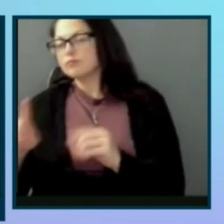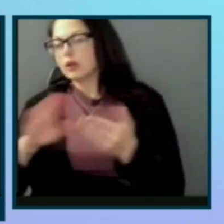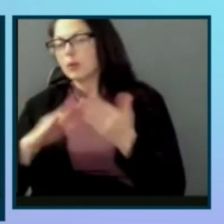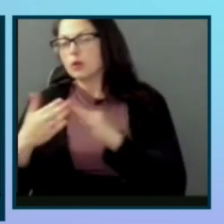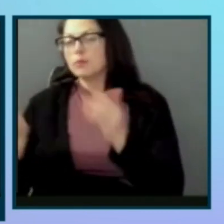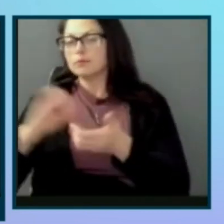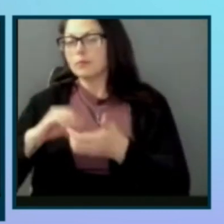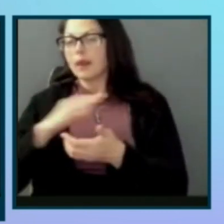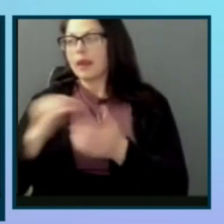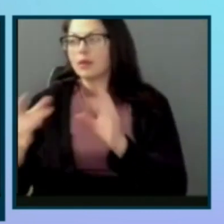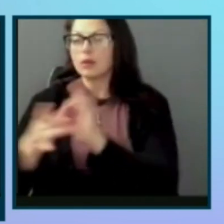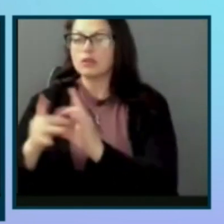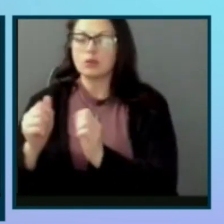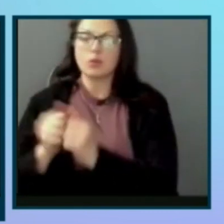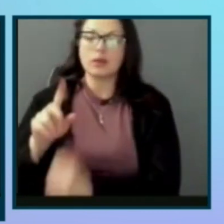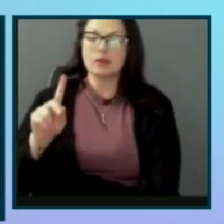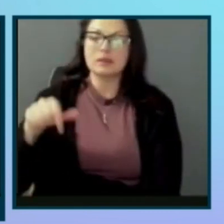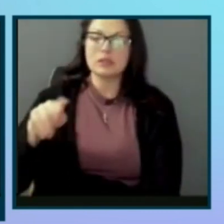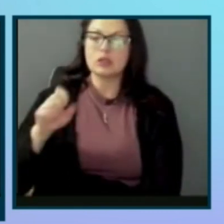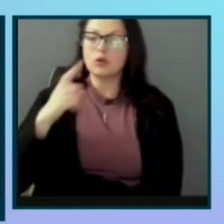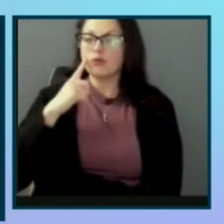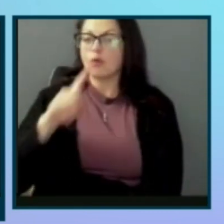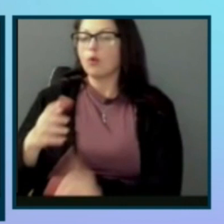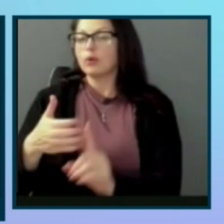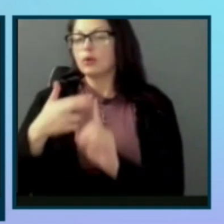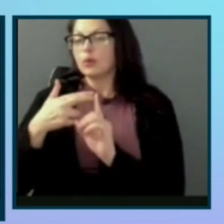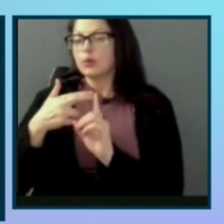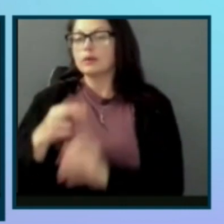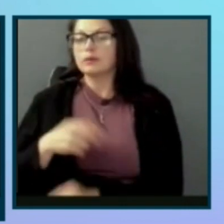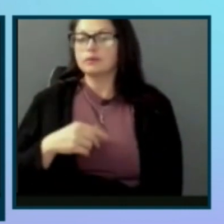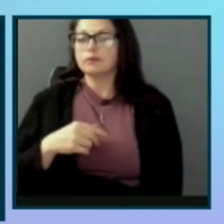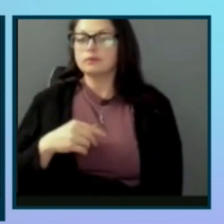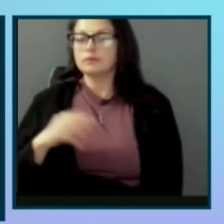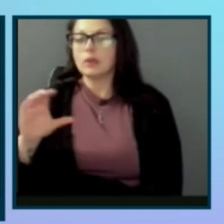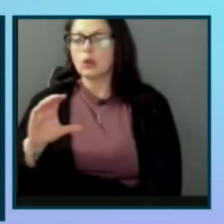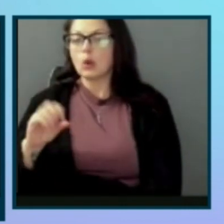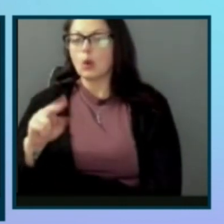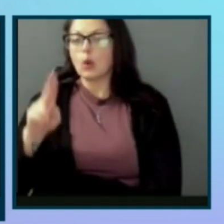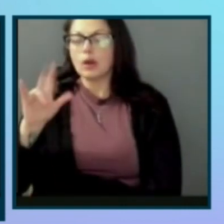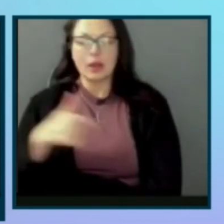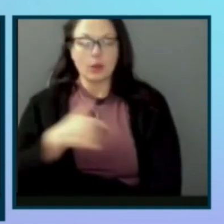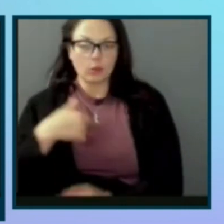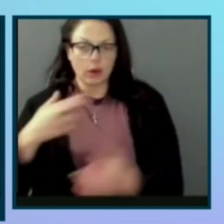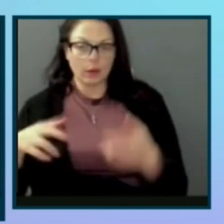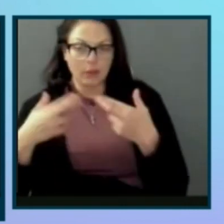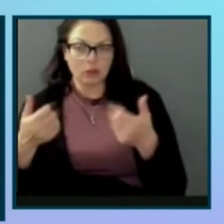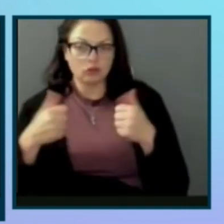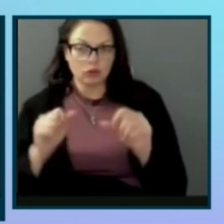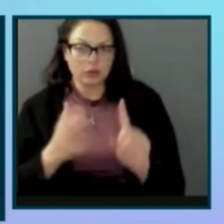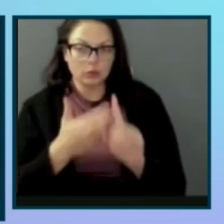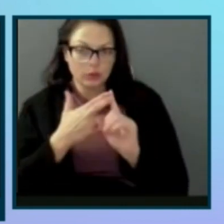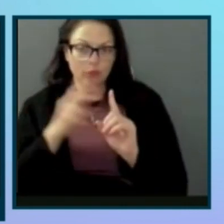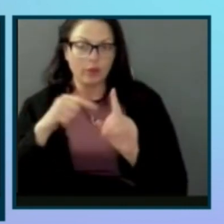with DQ for recruiting. Yeah, and we would recommend, to the best of your ability, trying to recruit for this